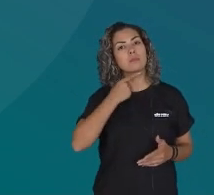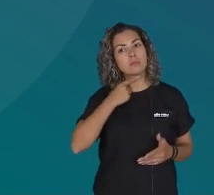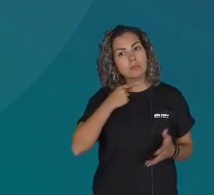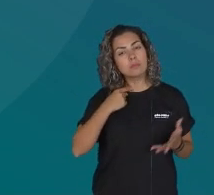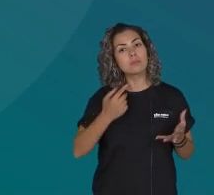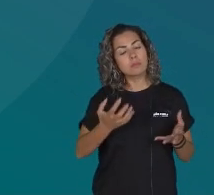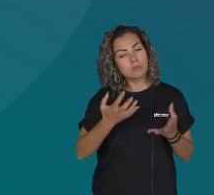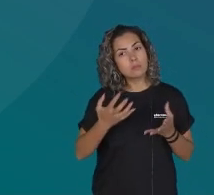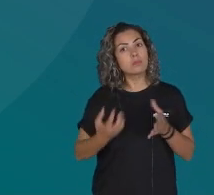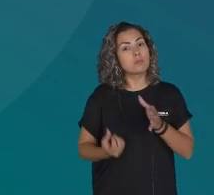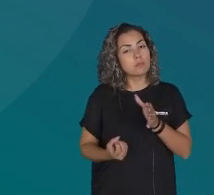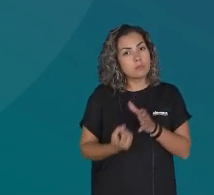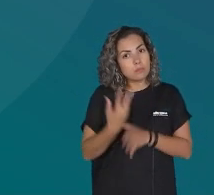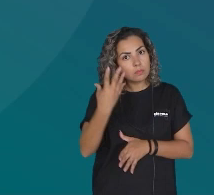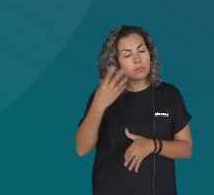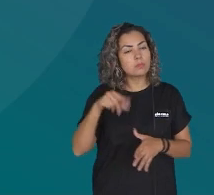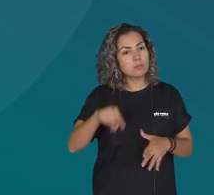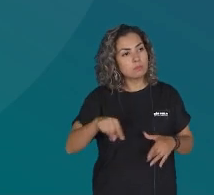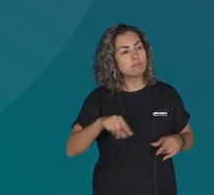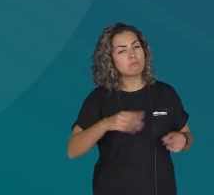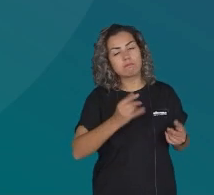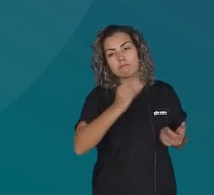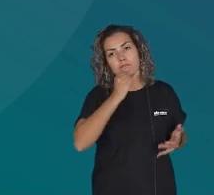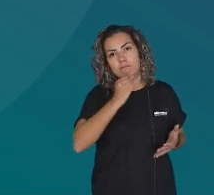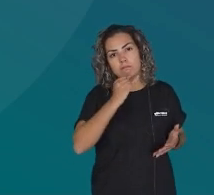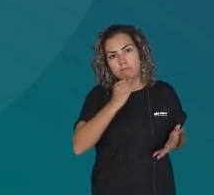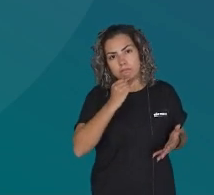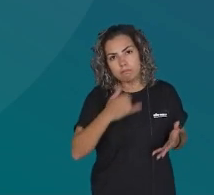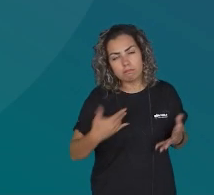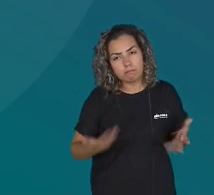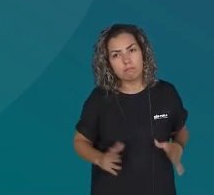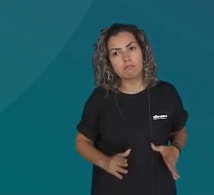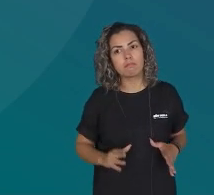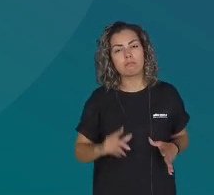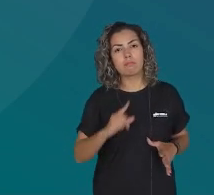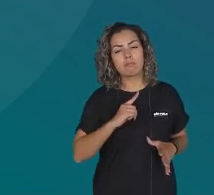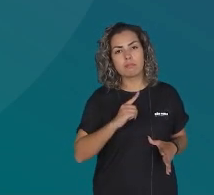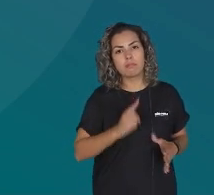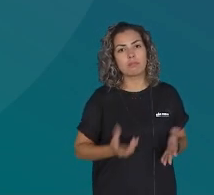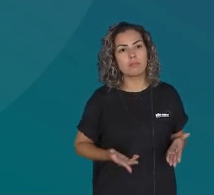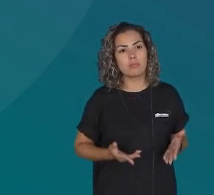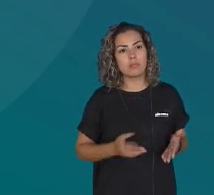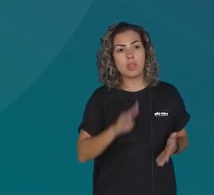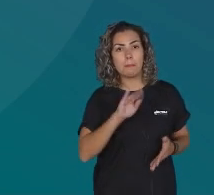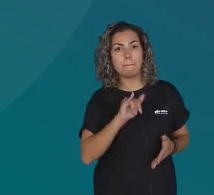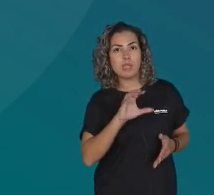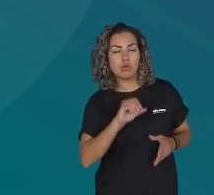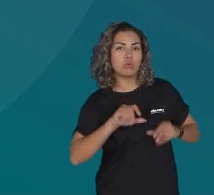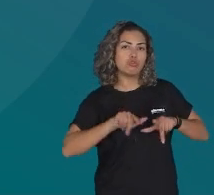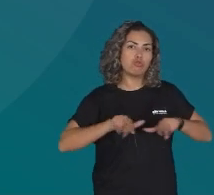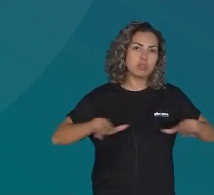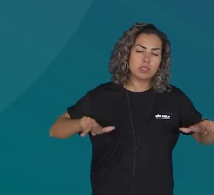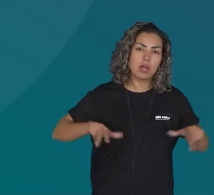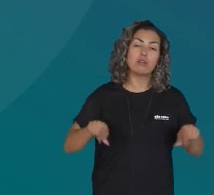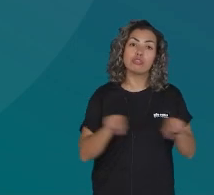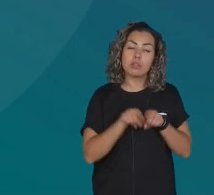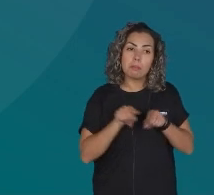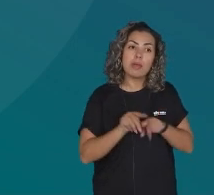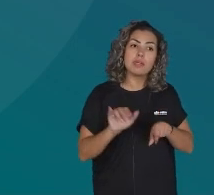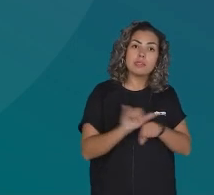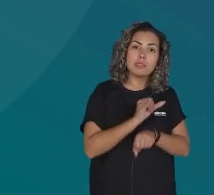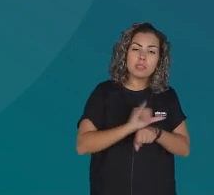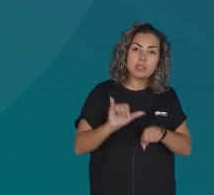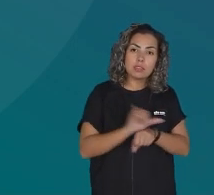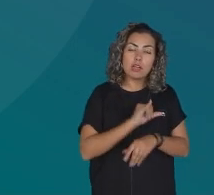instance, Convention on the Biodiversities, there is a global action plan where cities are